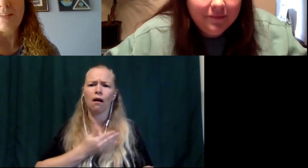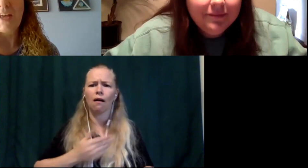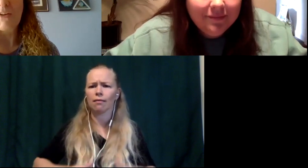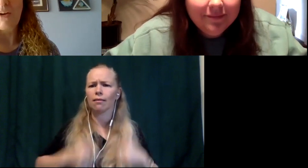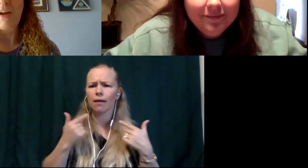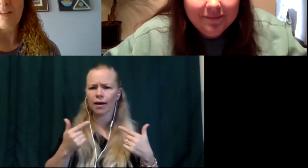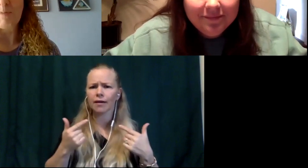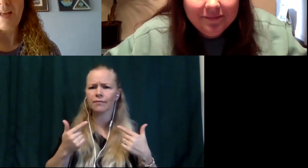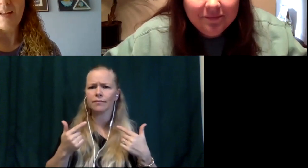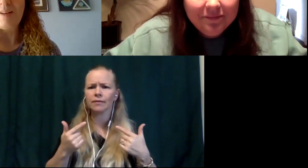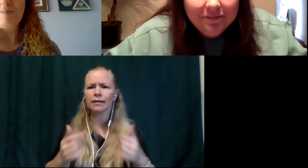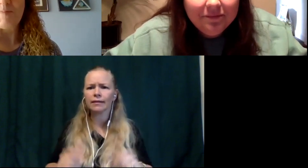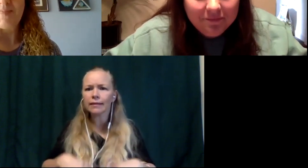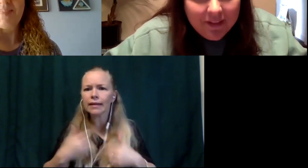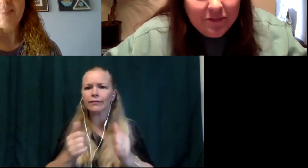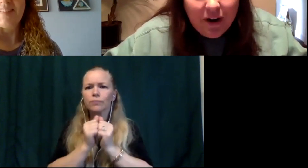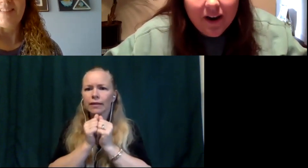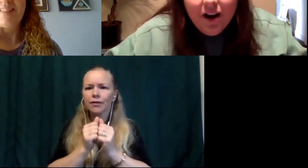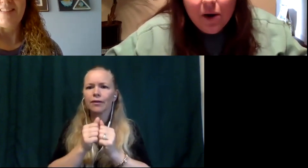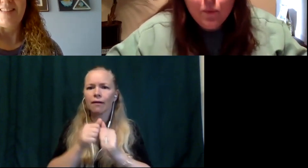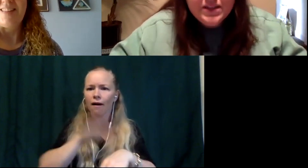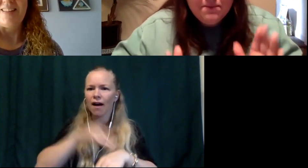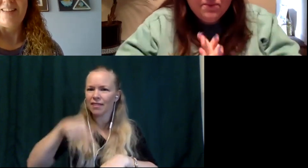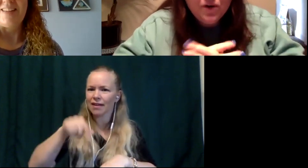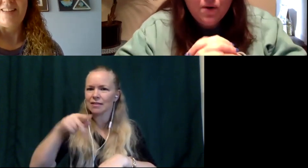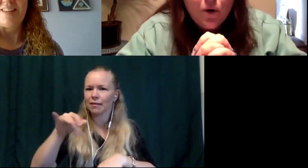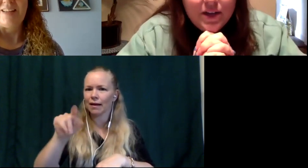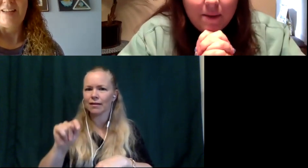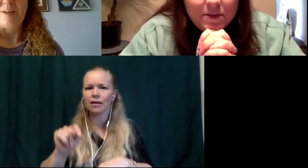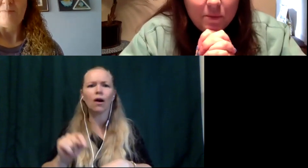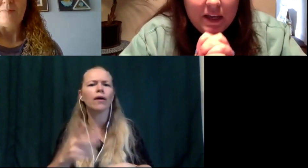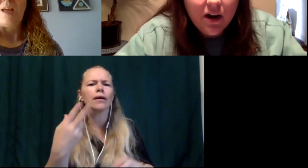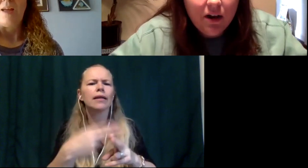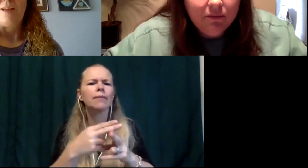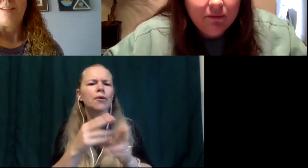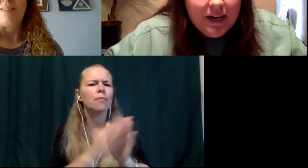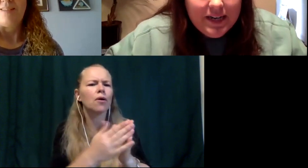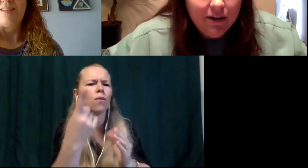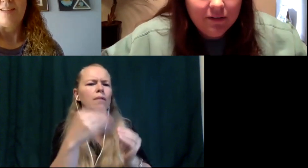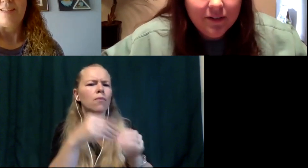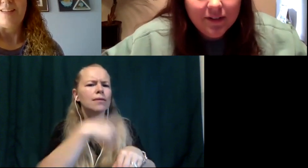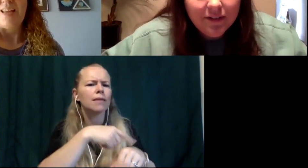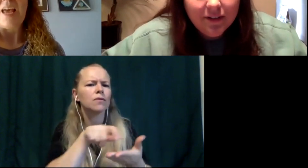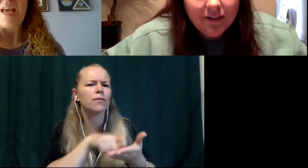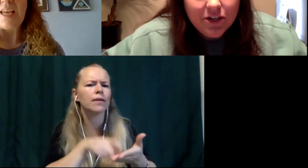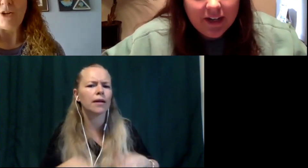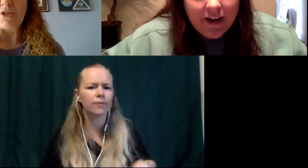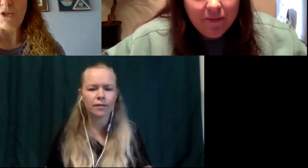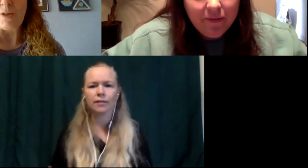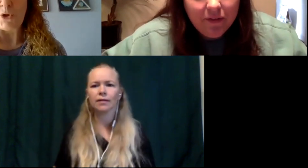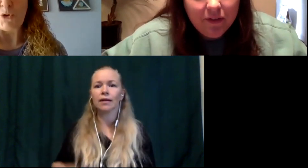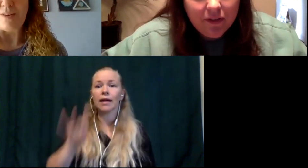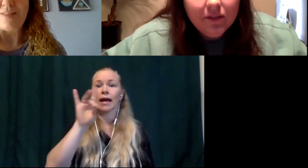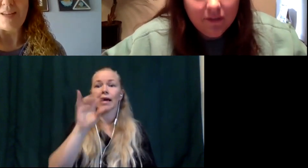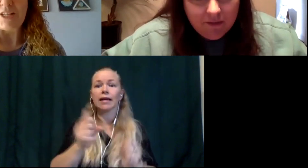living together here on this planet. That's great. All right, what's the name of your book one more time so we can all write it down? Eight Years